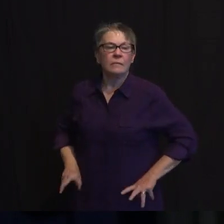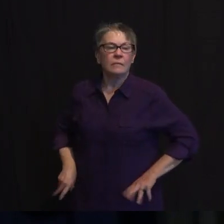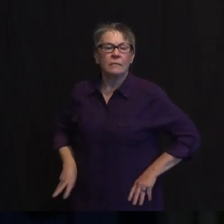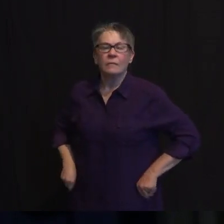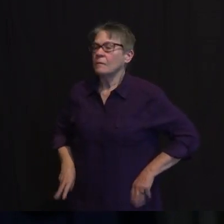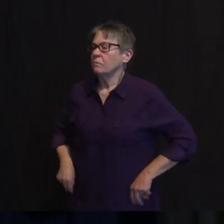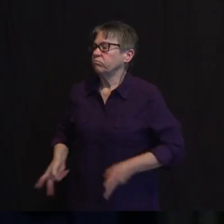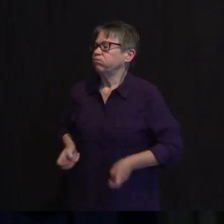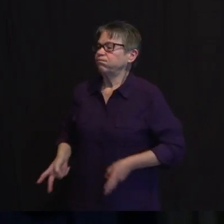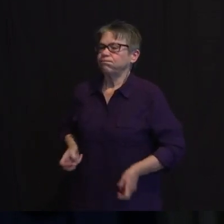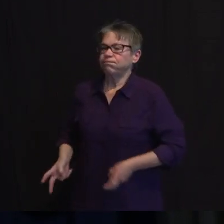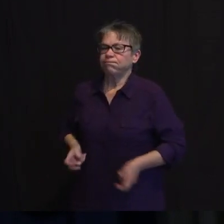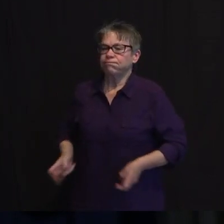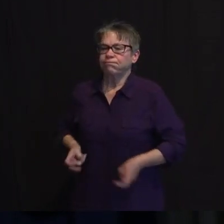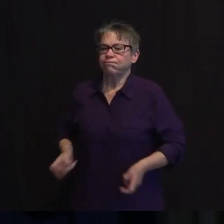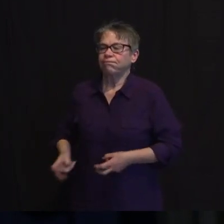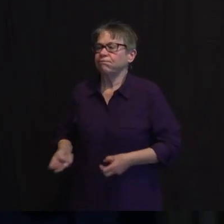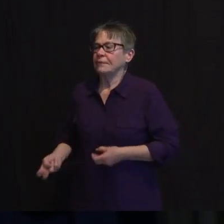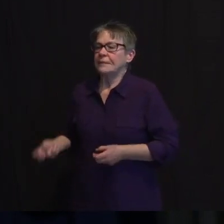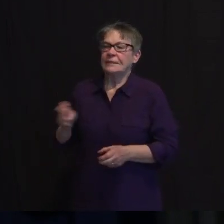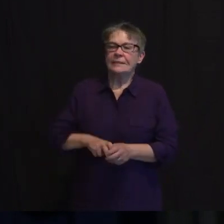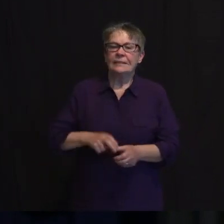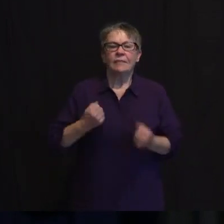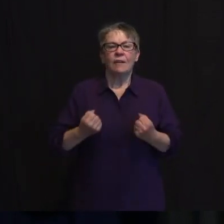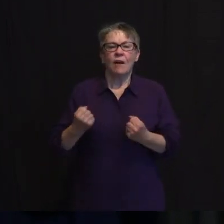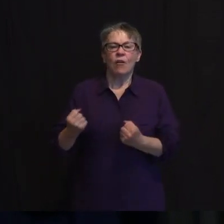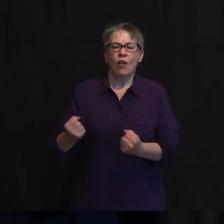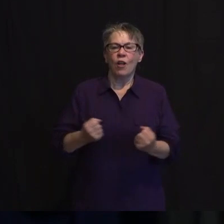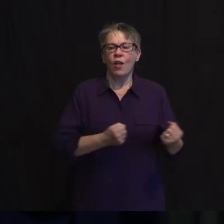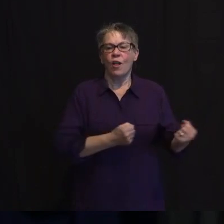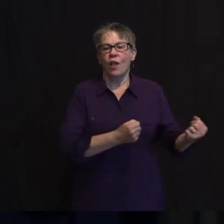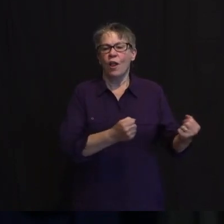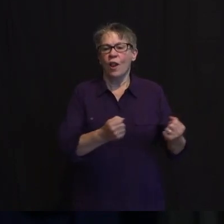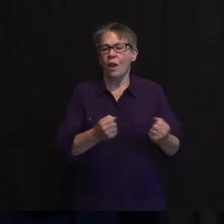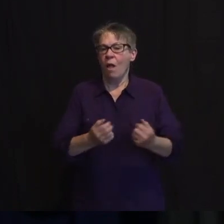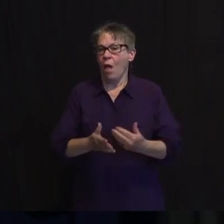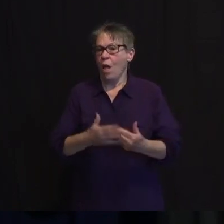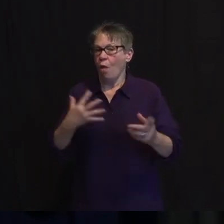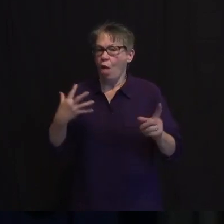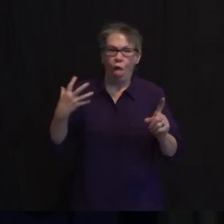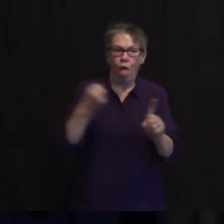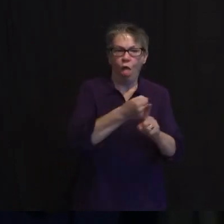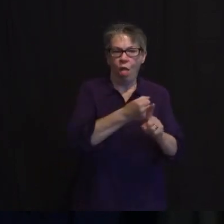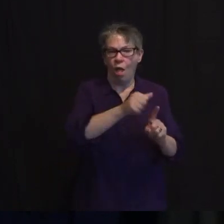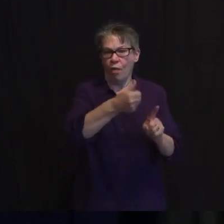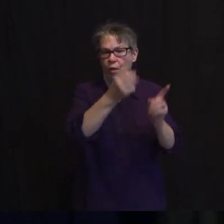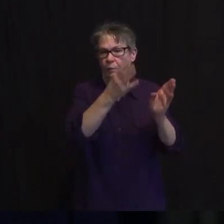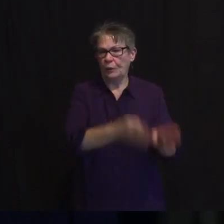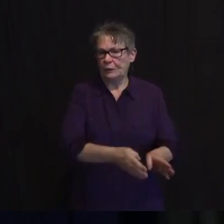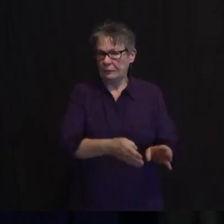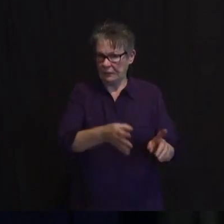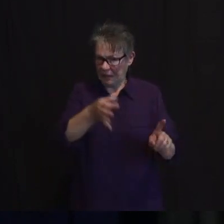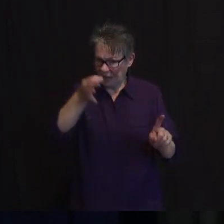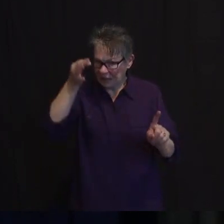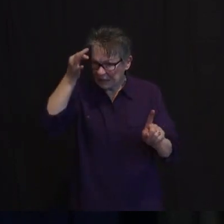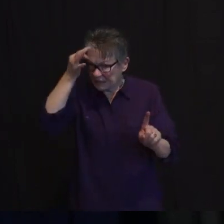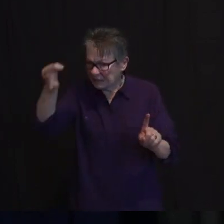was charged with robbery, shoplifting, and aggravated assault with a deadly weapon, in addition to the